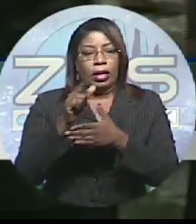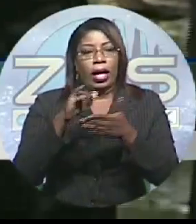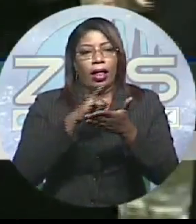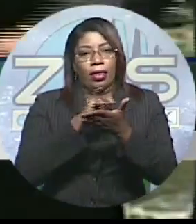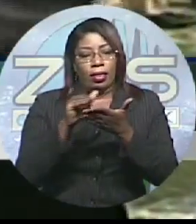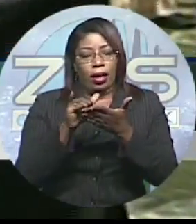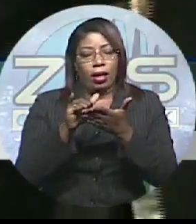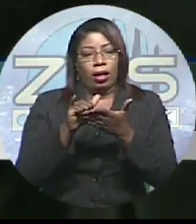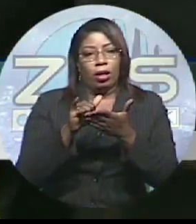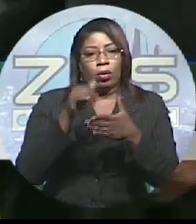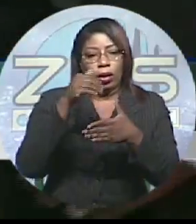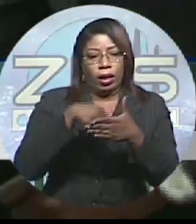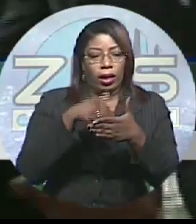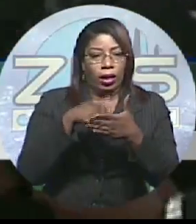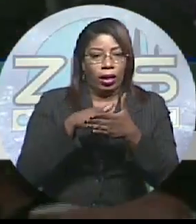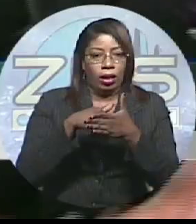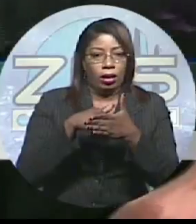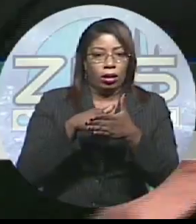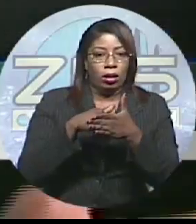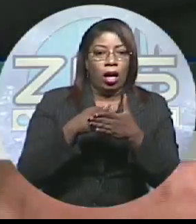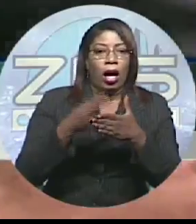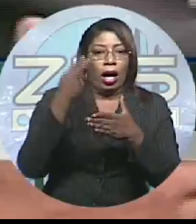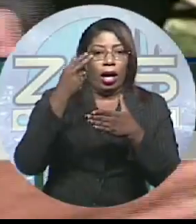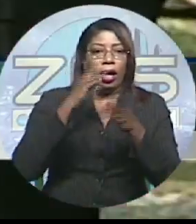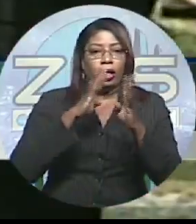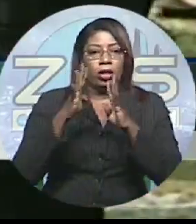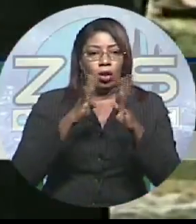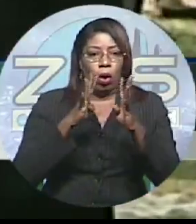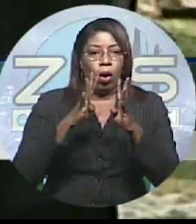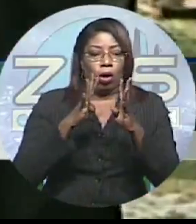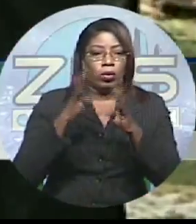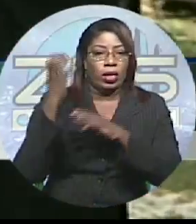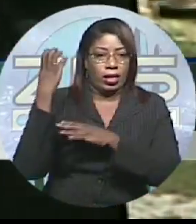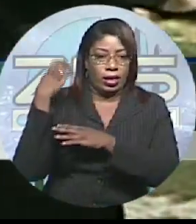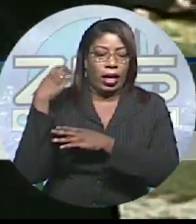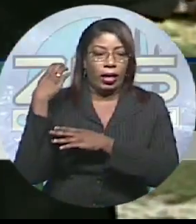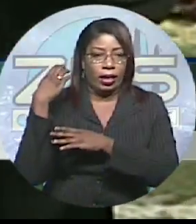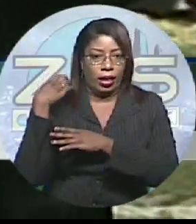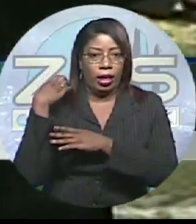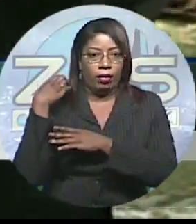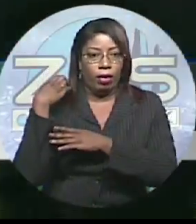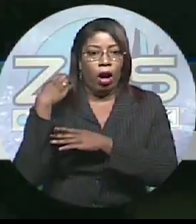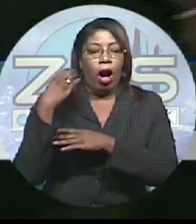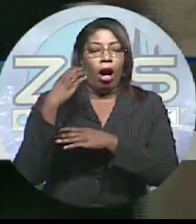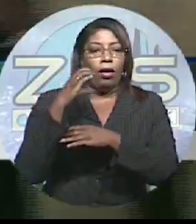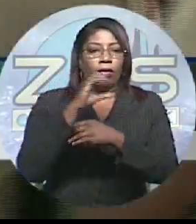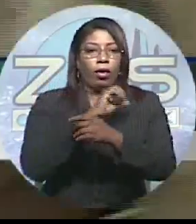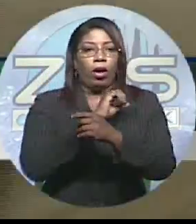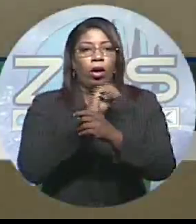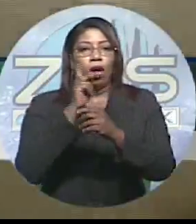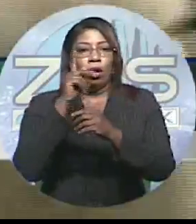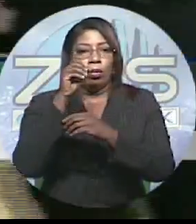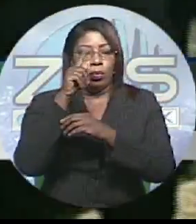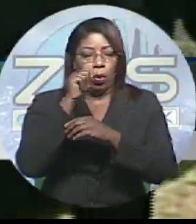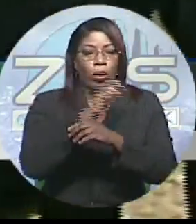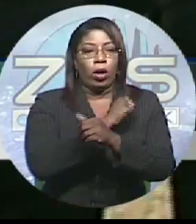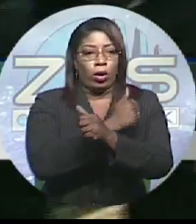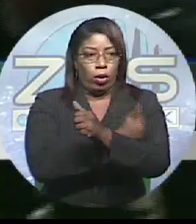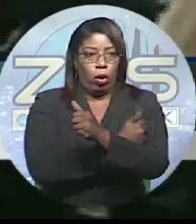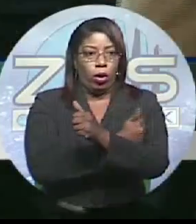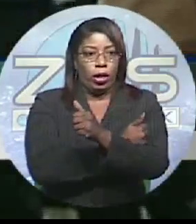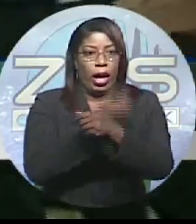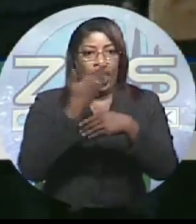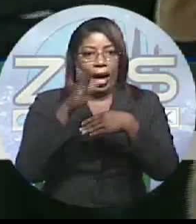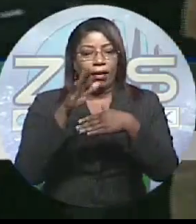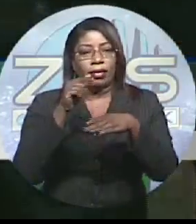engaged in high-level talks with executives of the Grand Bahama Port Authority, Hutchison Whampoa, and the Hawksbill Creek Agreement Review Committee. Following